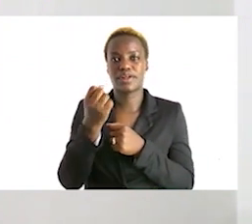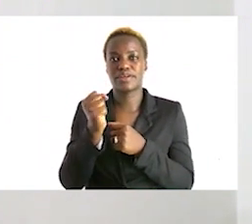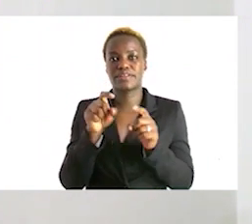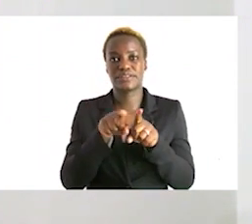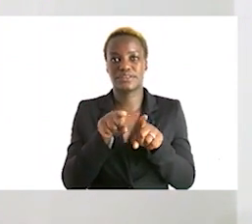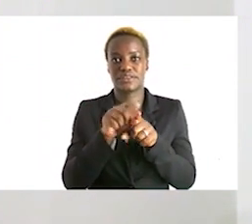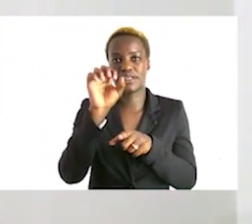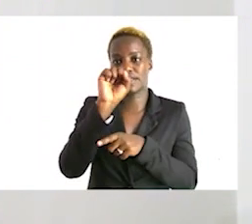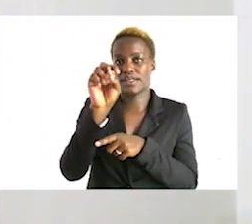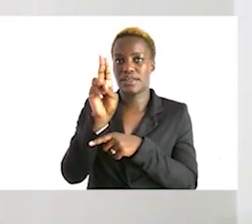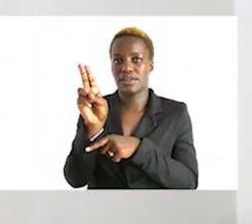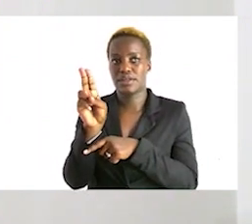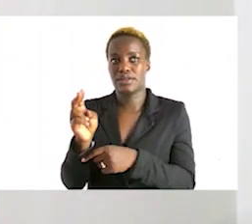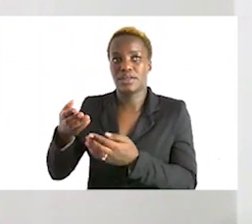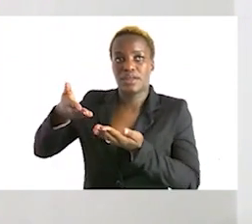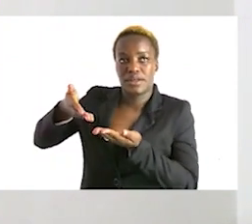for example, the